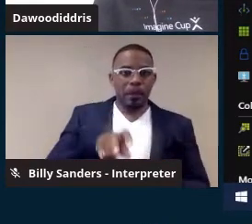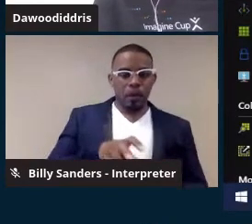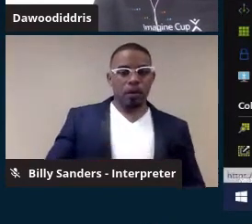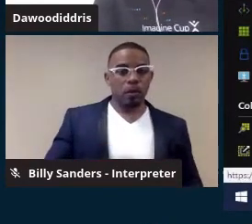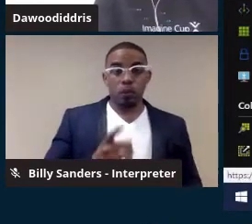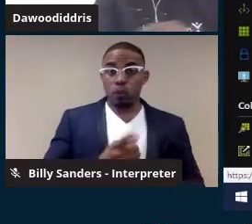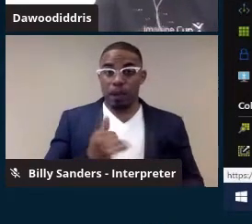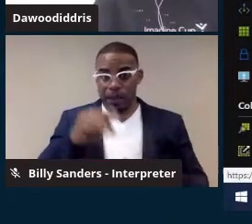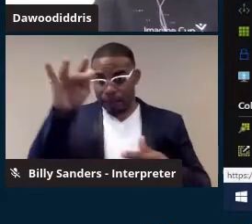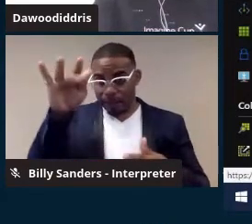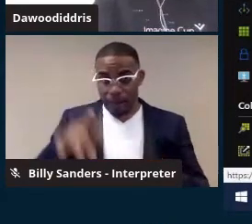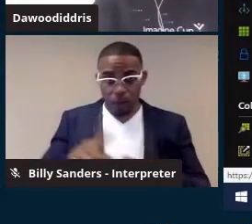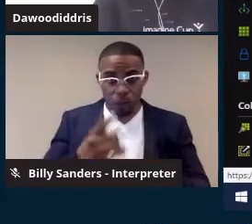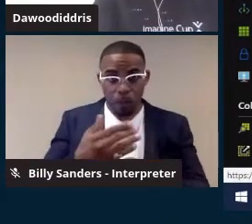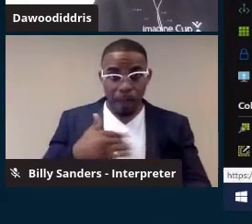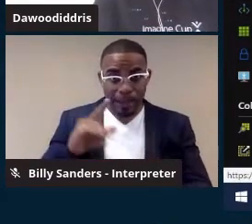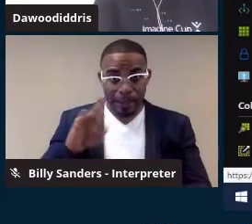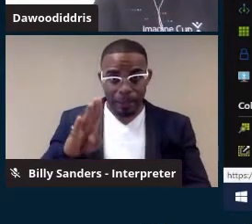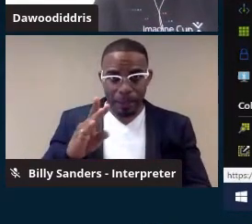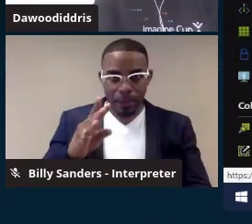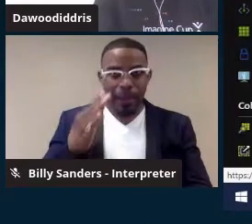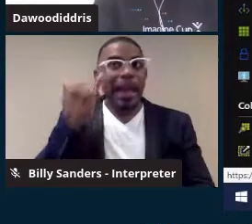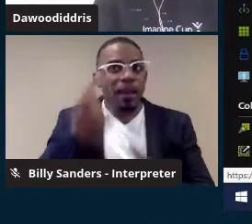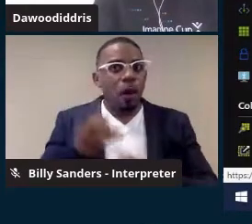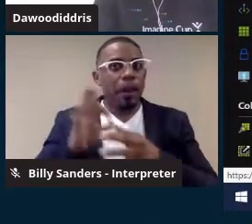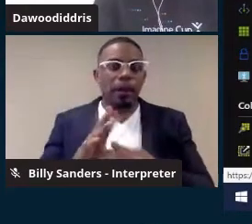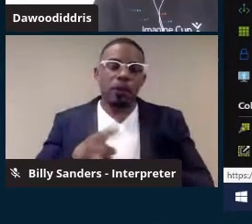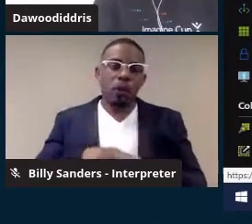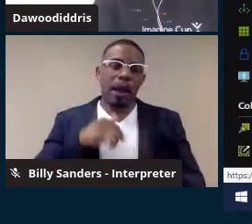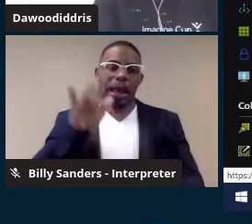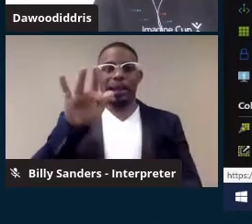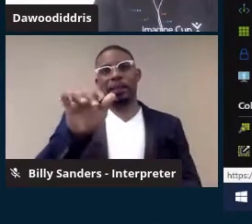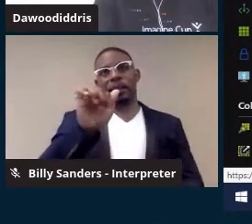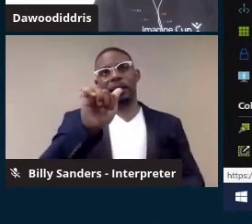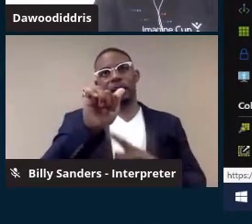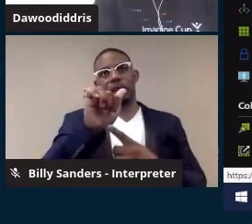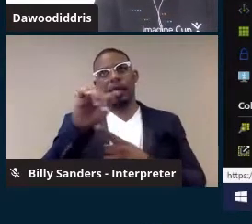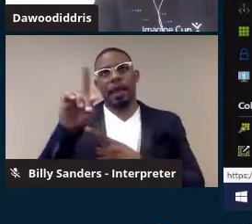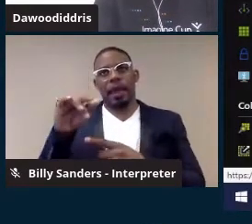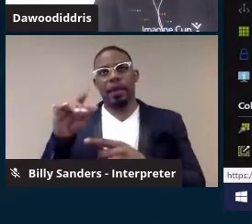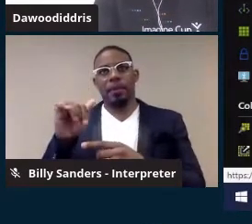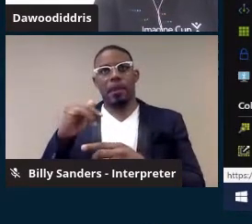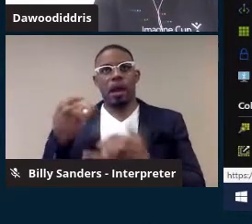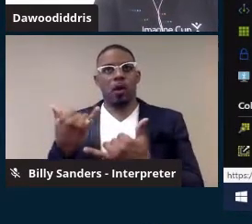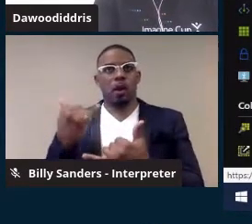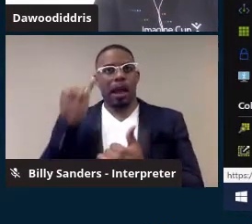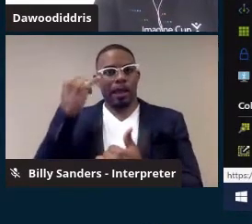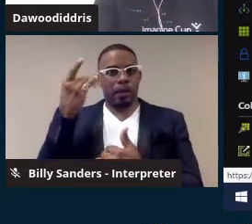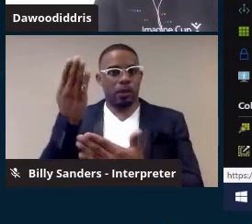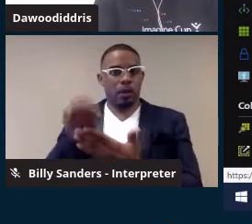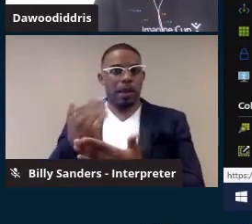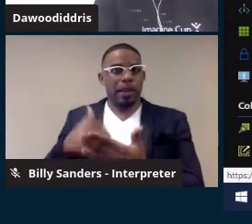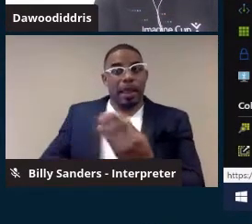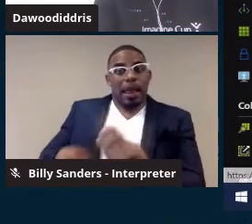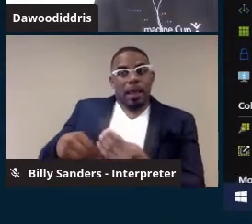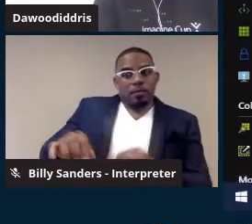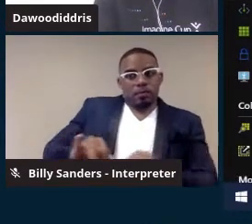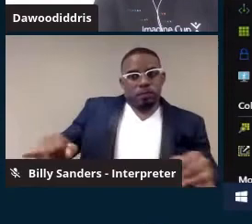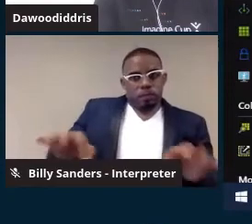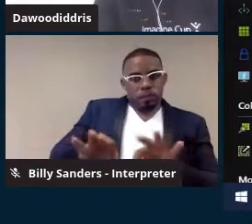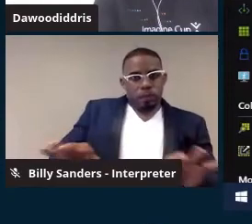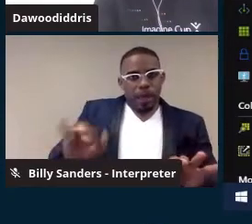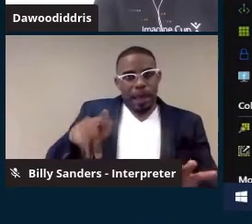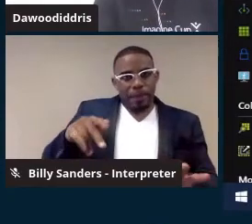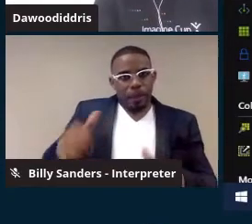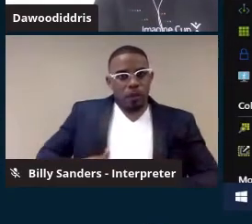right now to my database. All right. So I could click on add my current IP address, and then I will add that particular IP address over